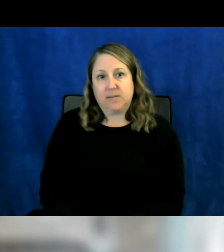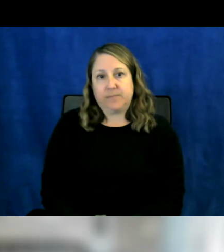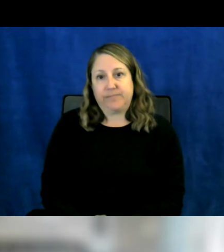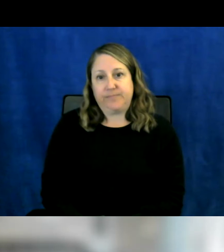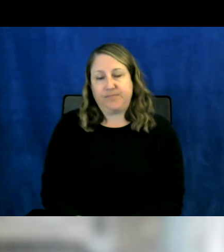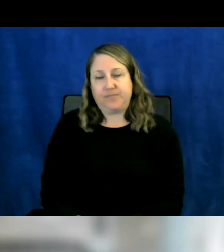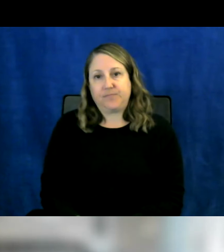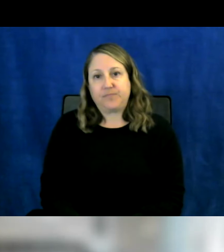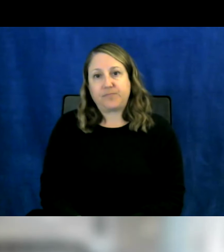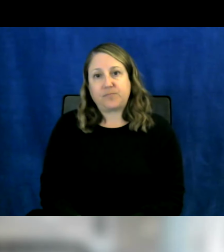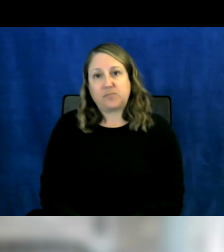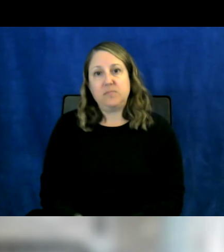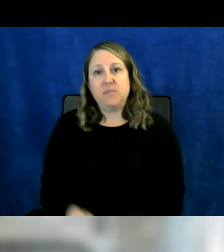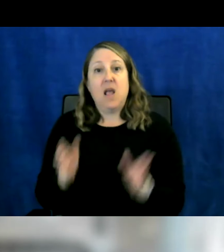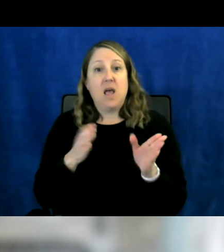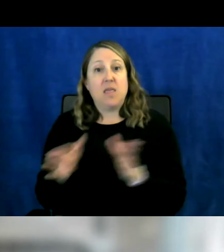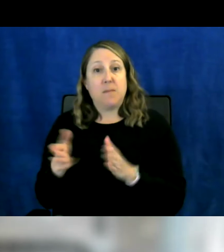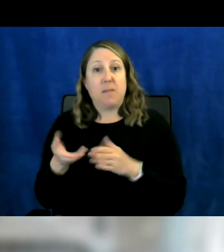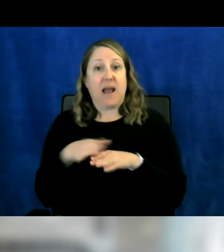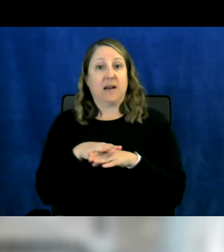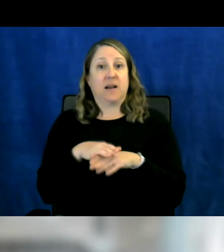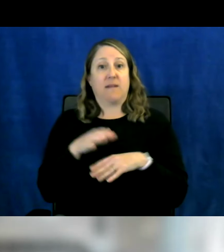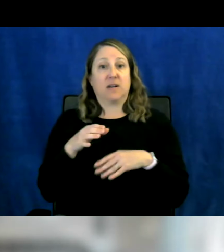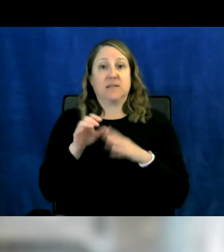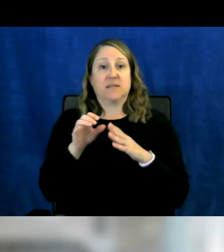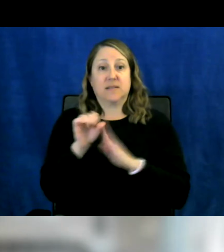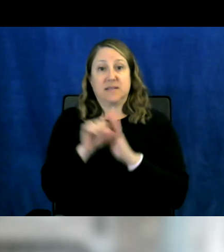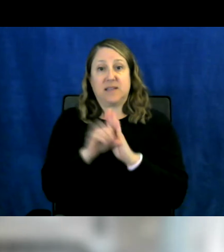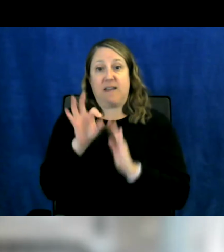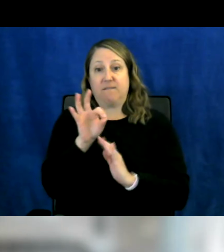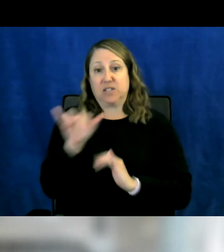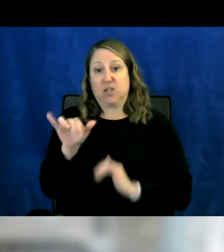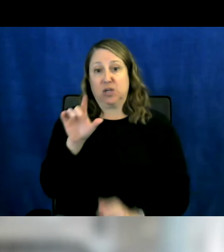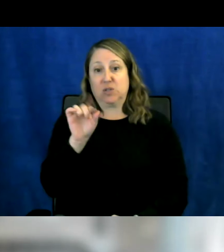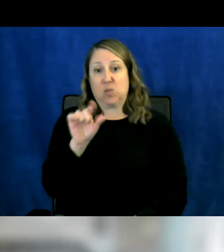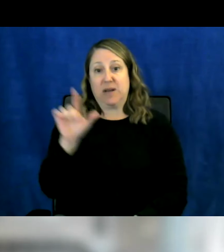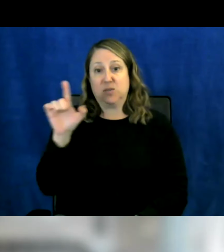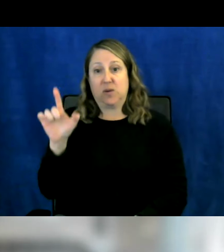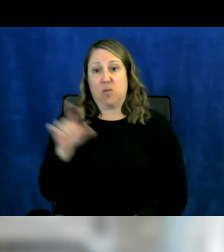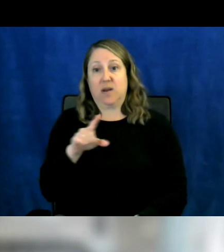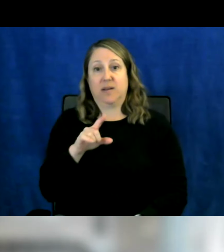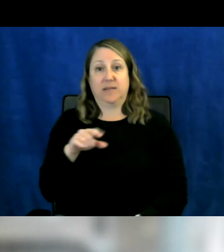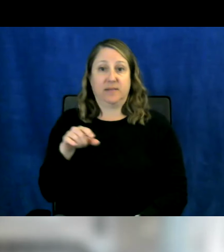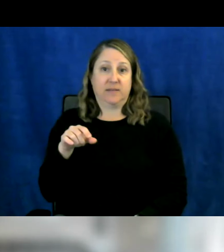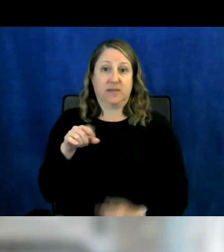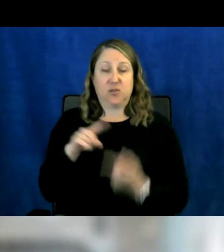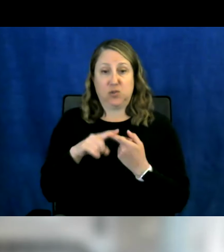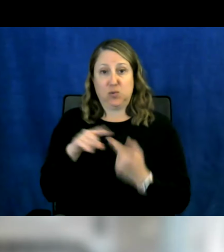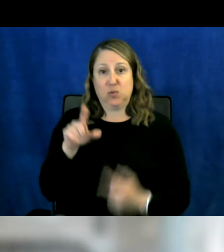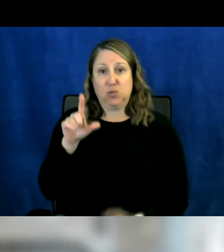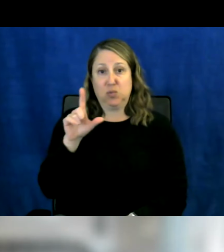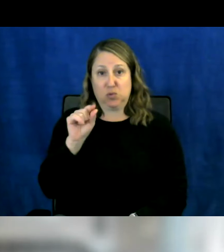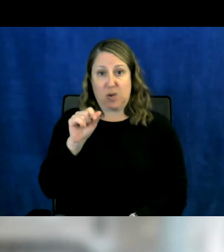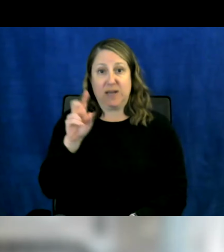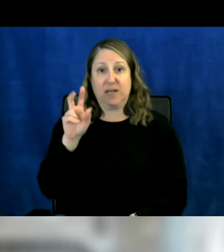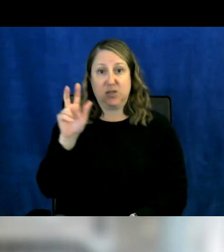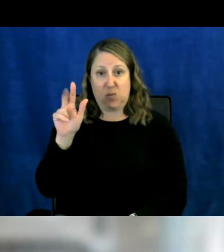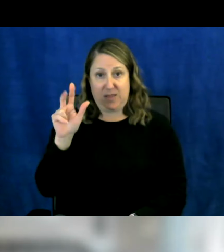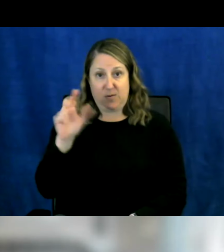The plan covers the state's fiscal years 2021 through fiscal year 22-23 and will be updated ahead of fiscal